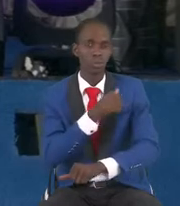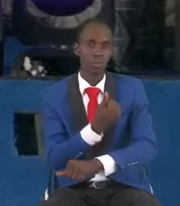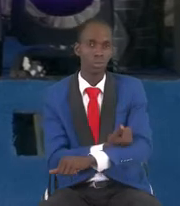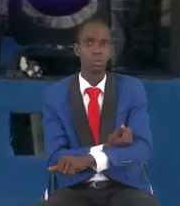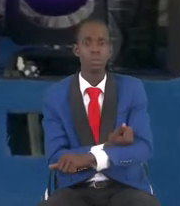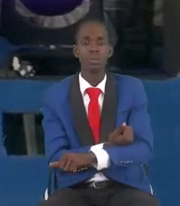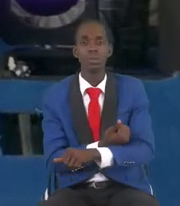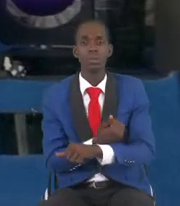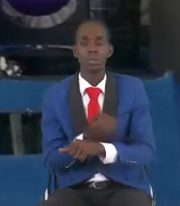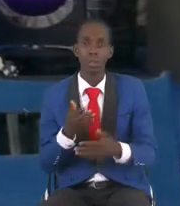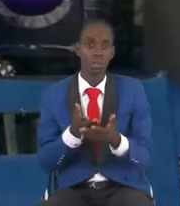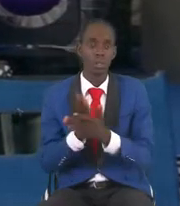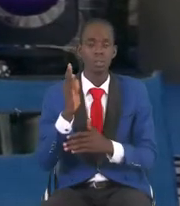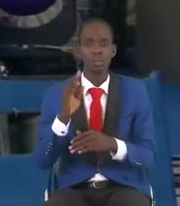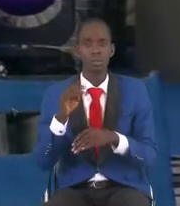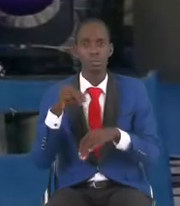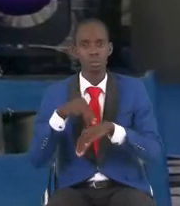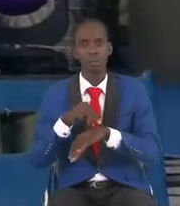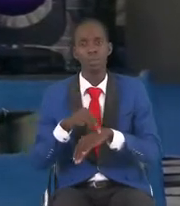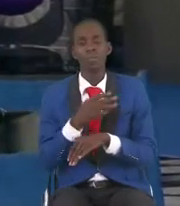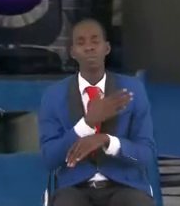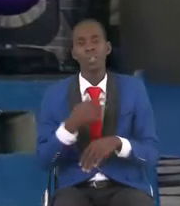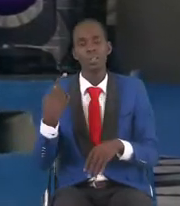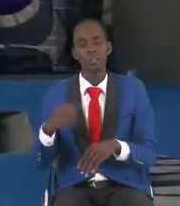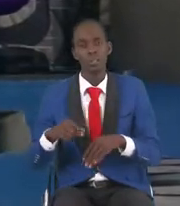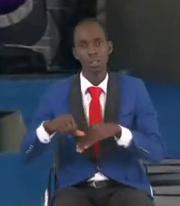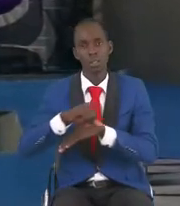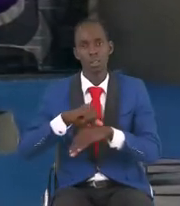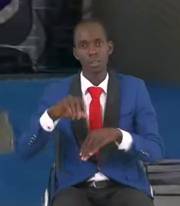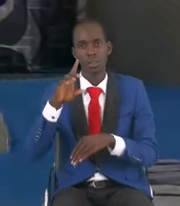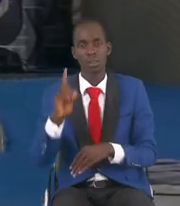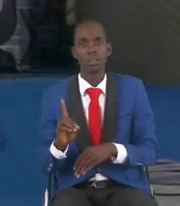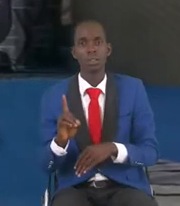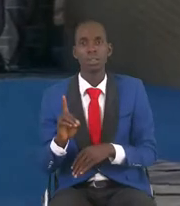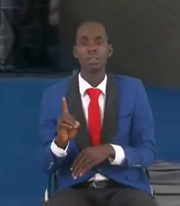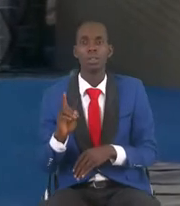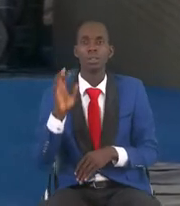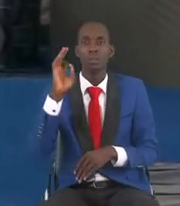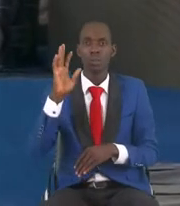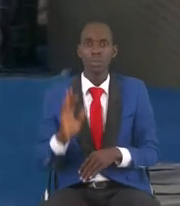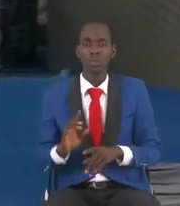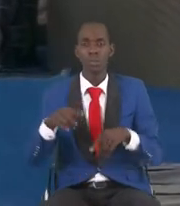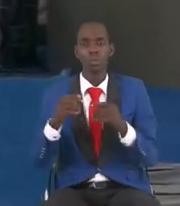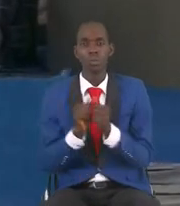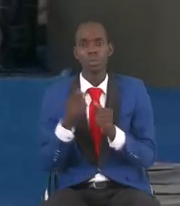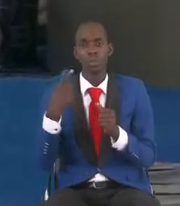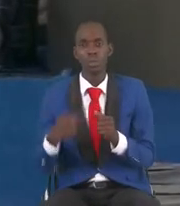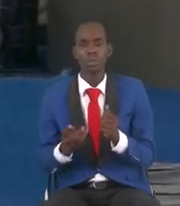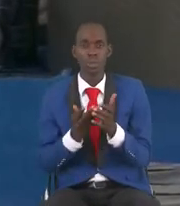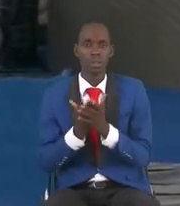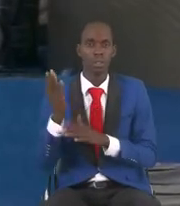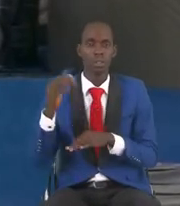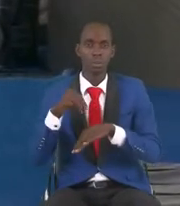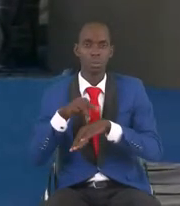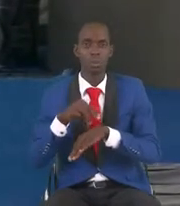the anointed minister carries the authorized message, and the God